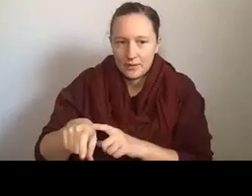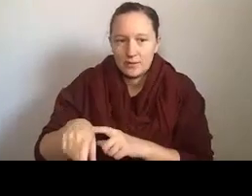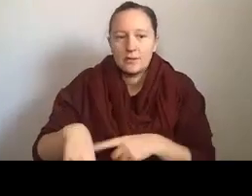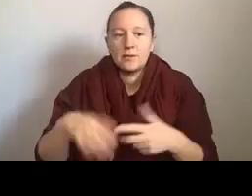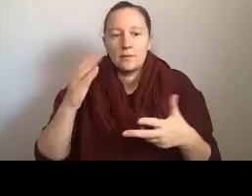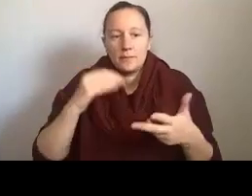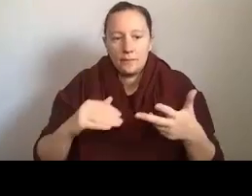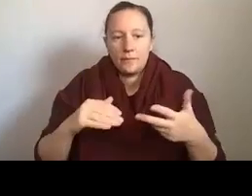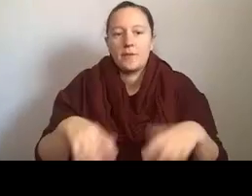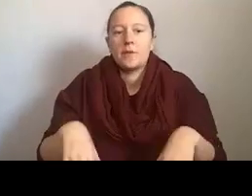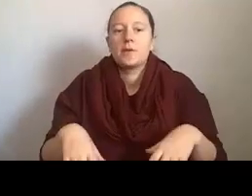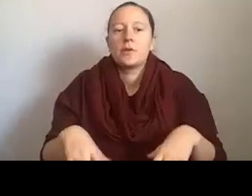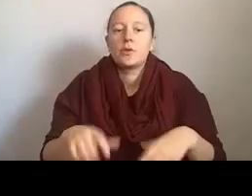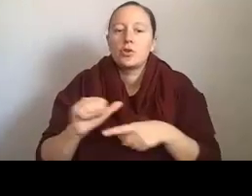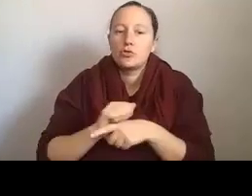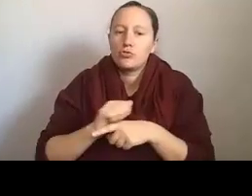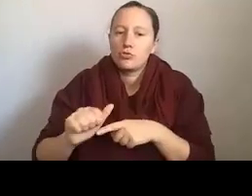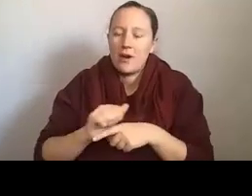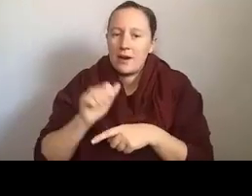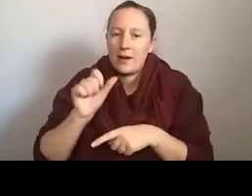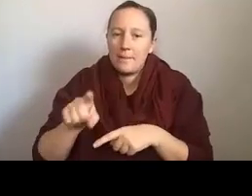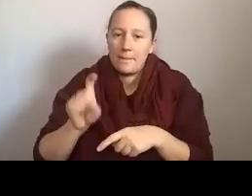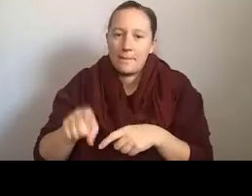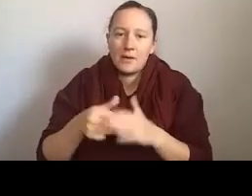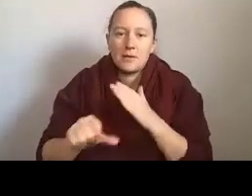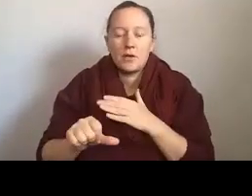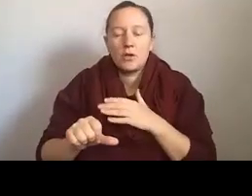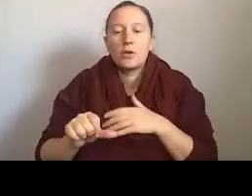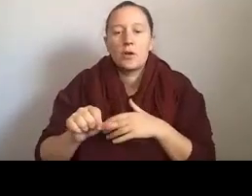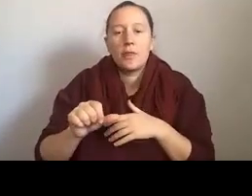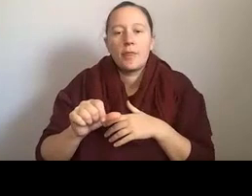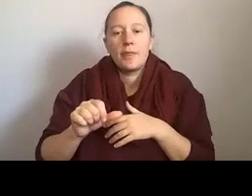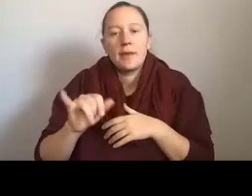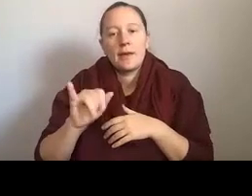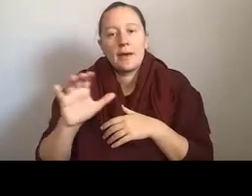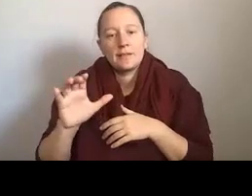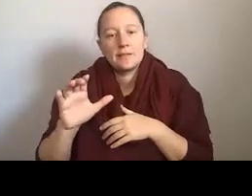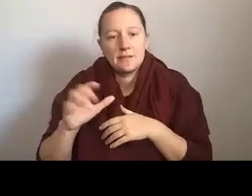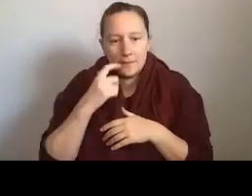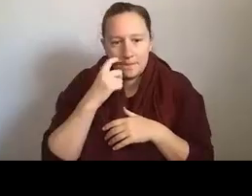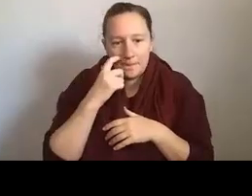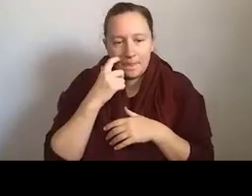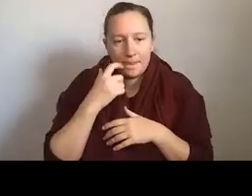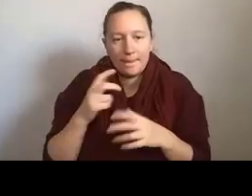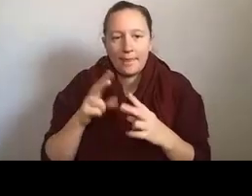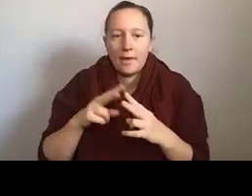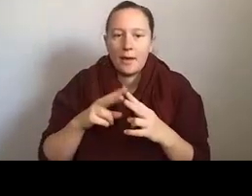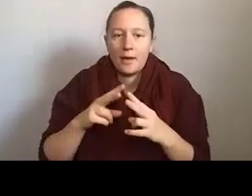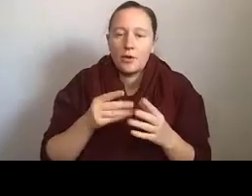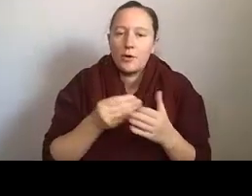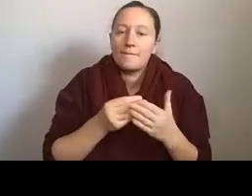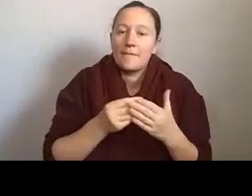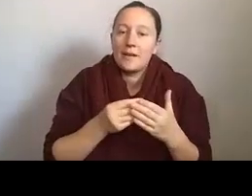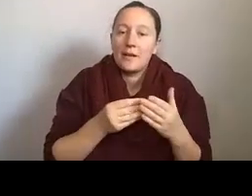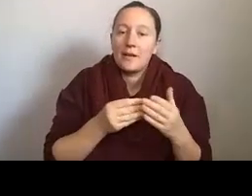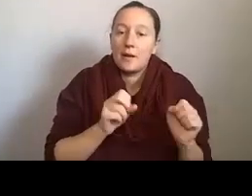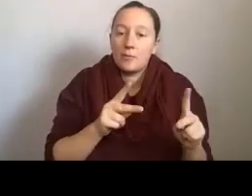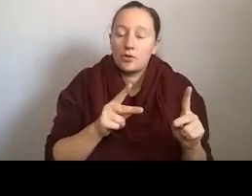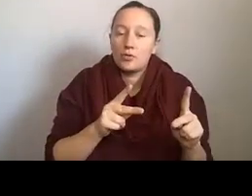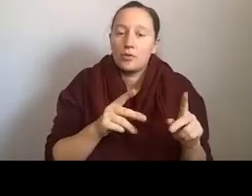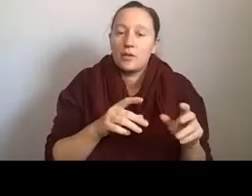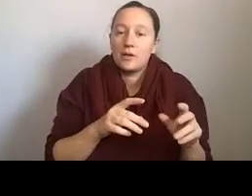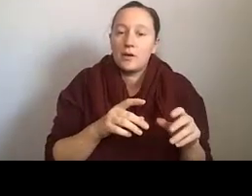And as I said before, training must fall within the mission of the awarding institute. So you can either go to funding opportunity, look up